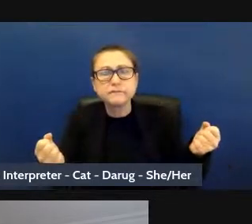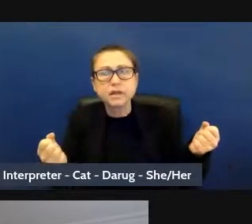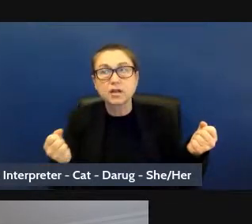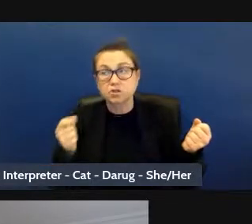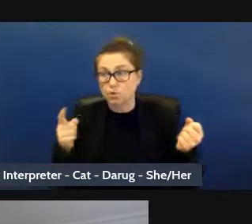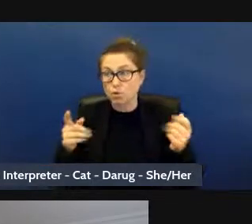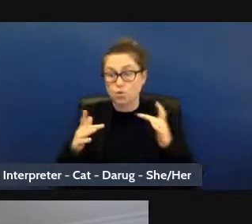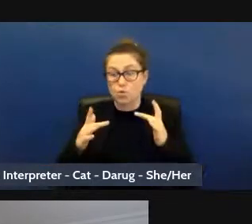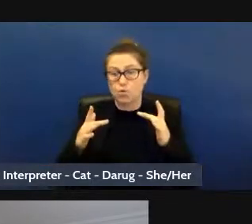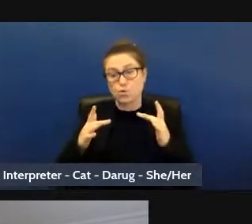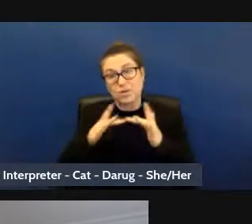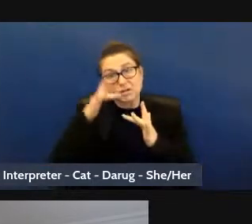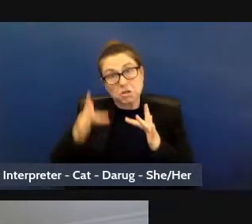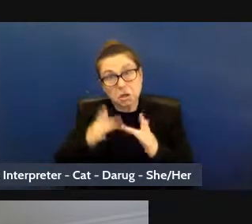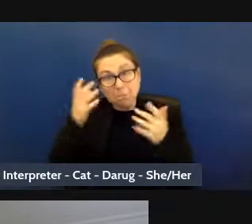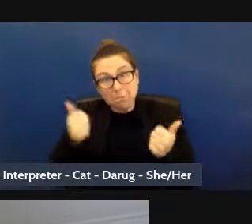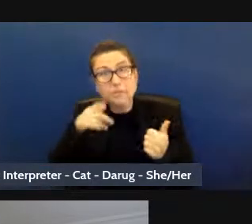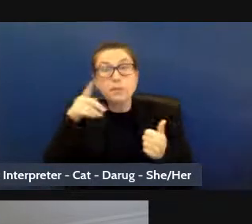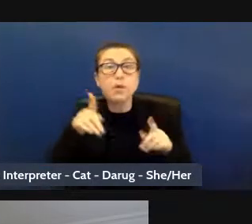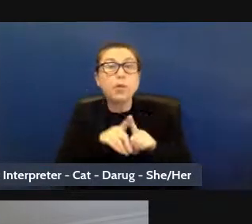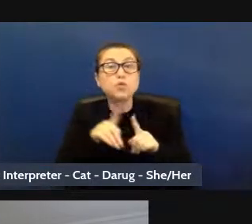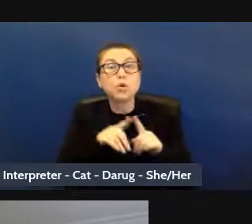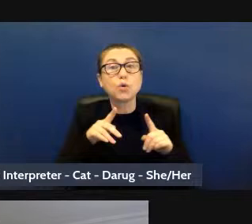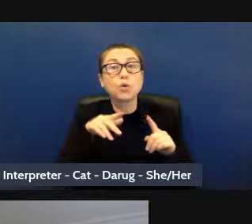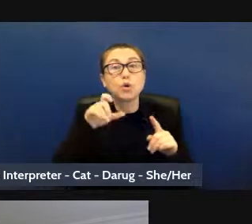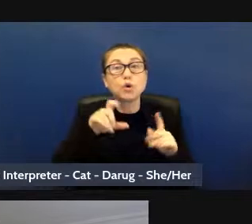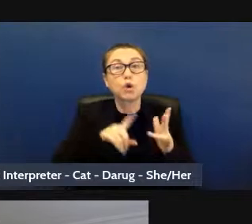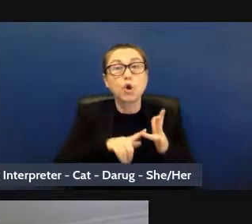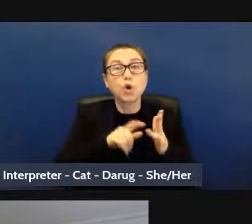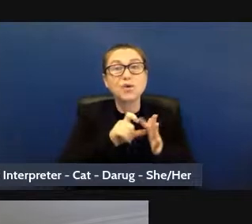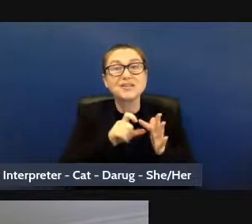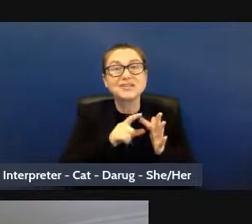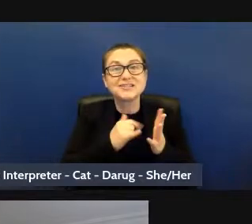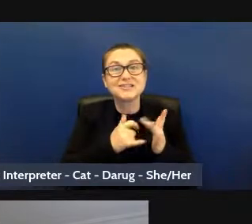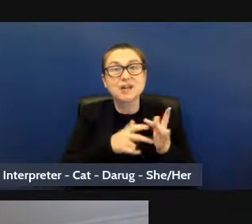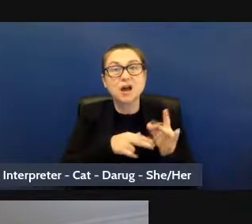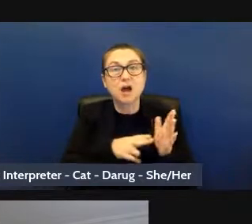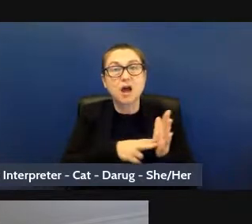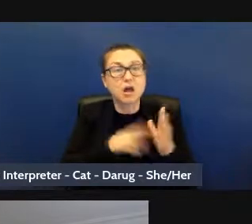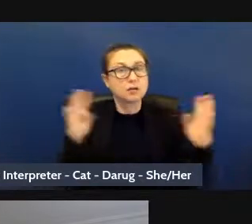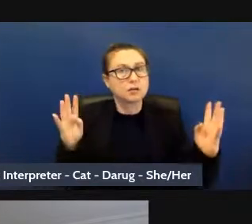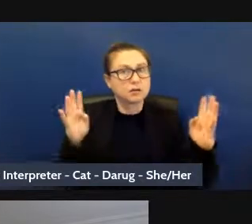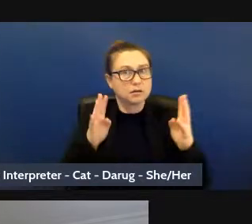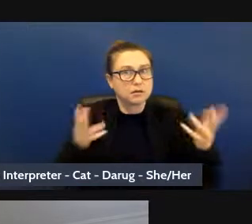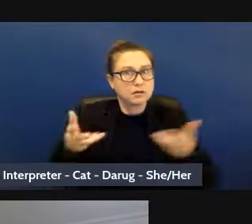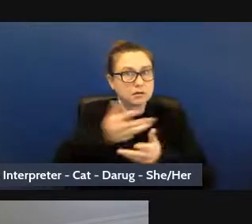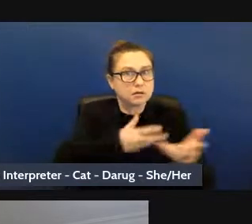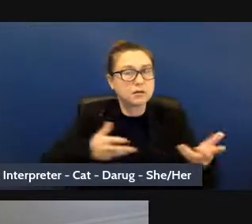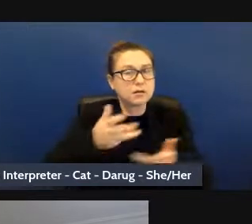the co-design process, when we worked with different people to get their input, we